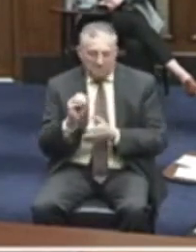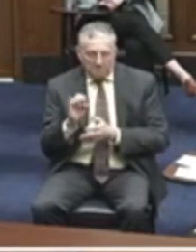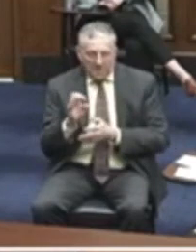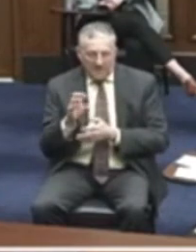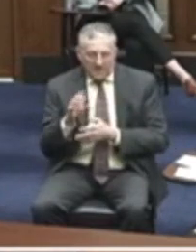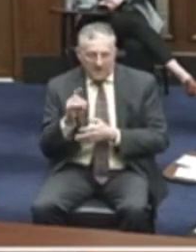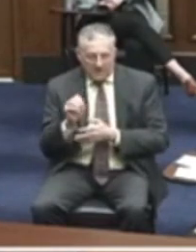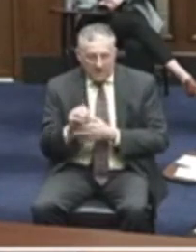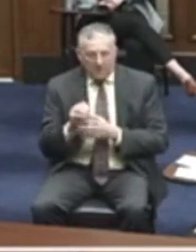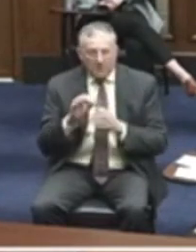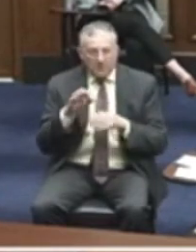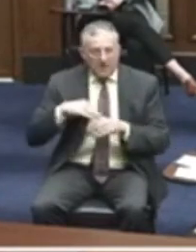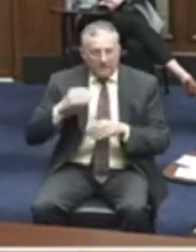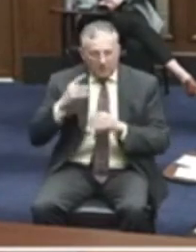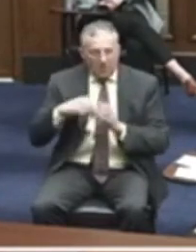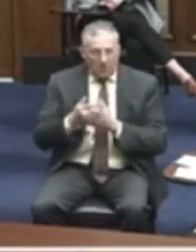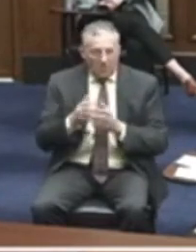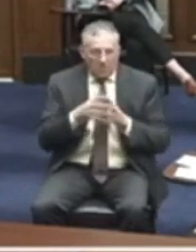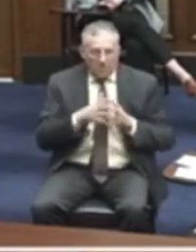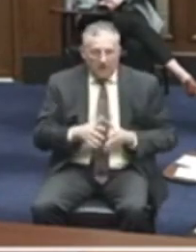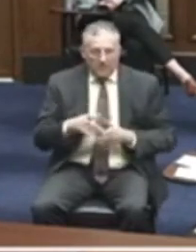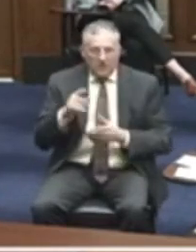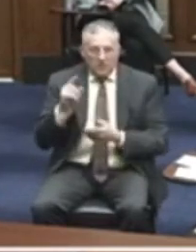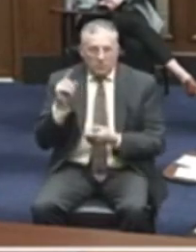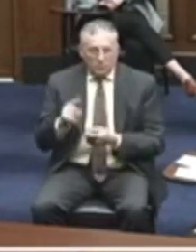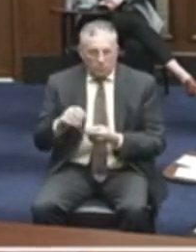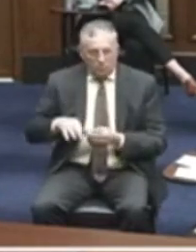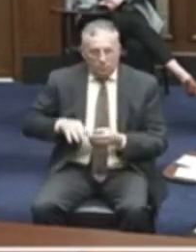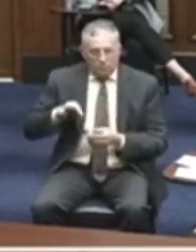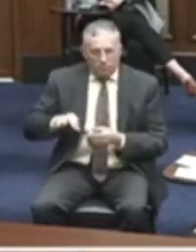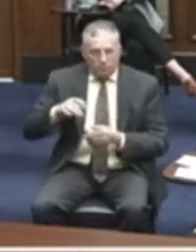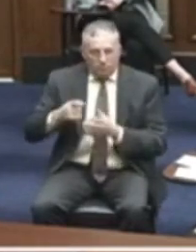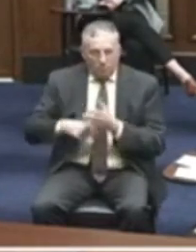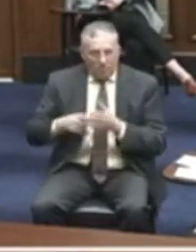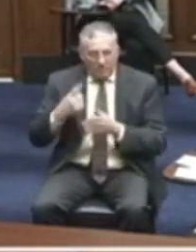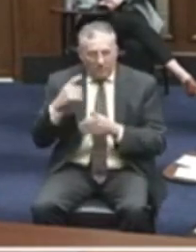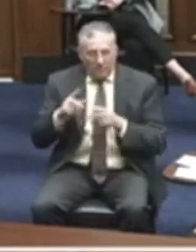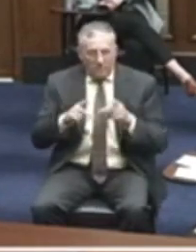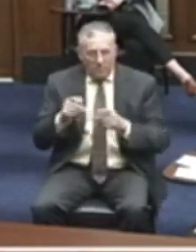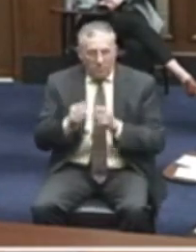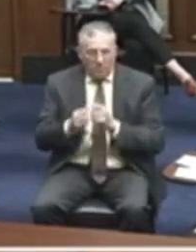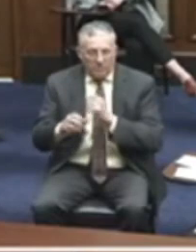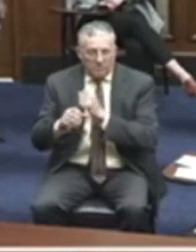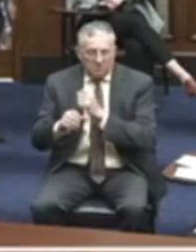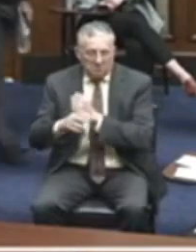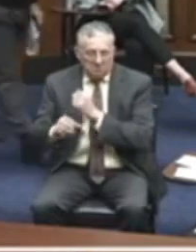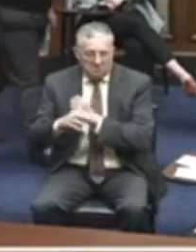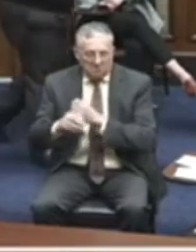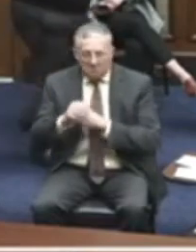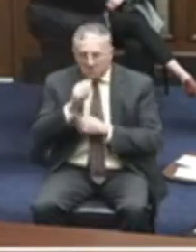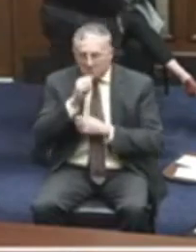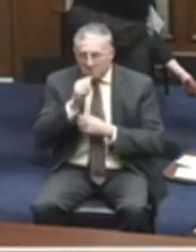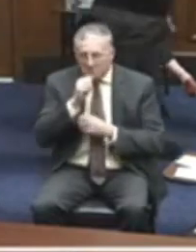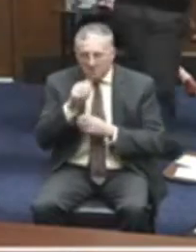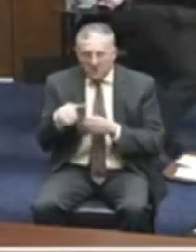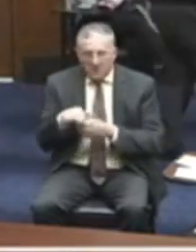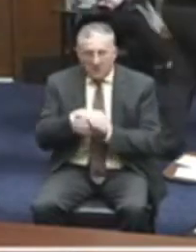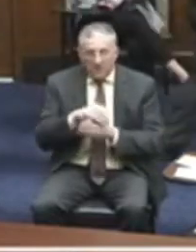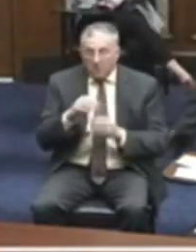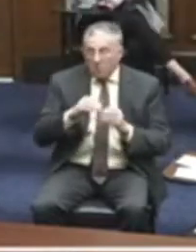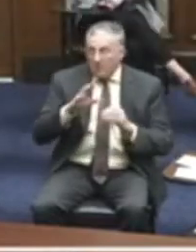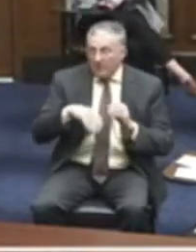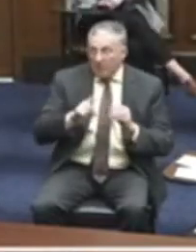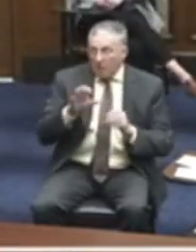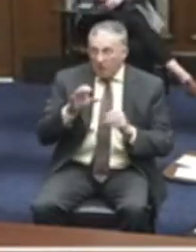to further reduce out-of-pocket costs for patients with commercial coverage. And more than 100 of